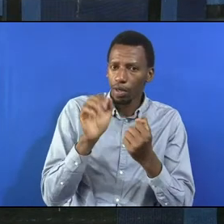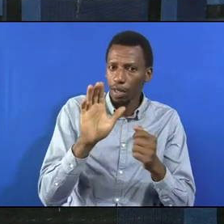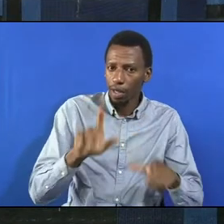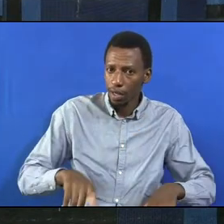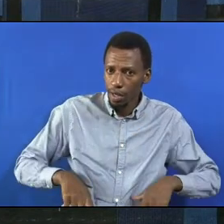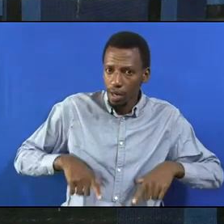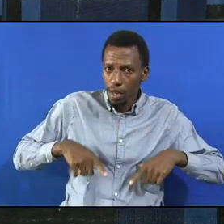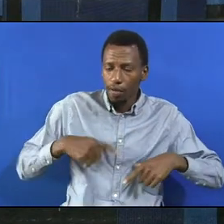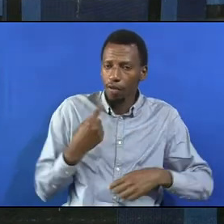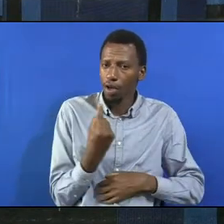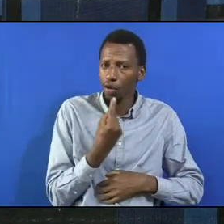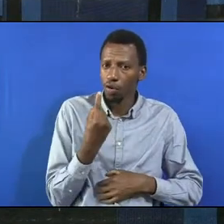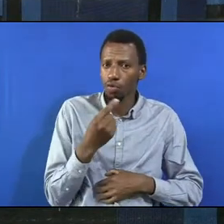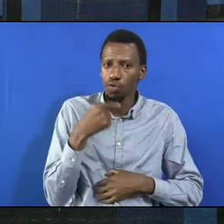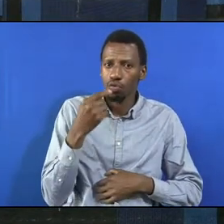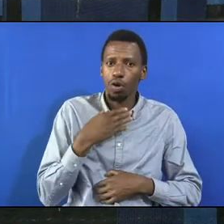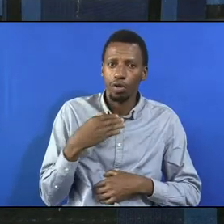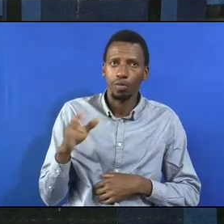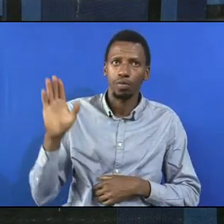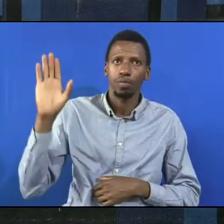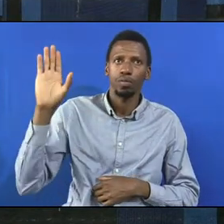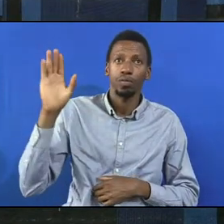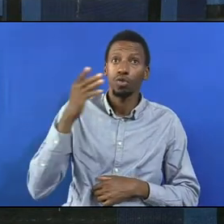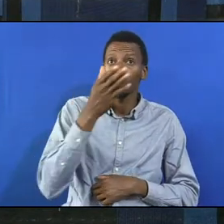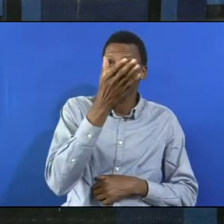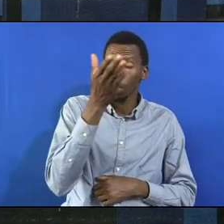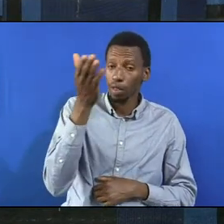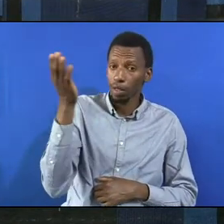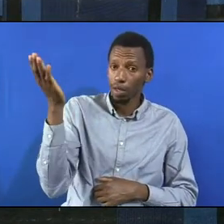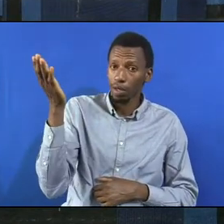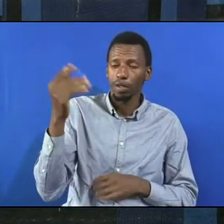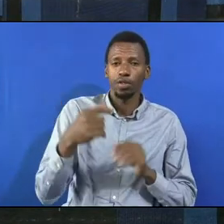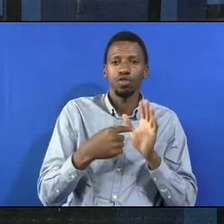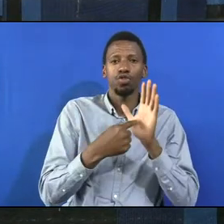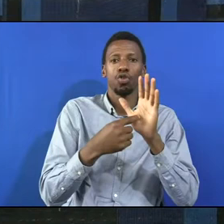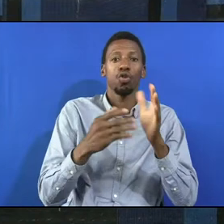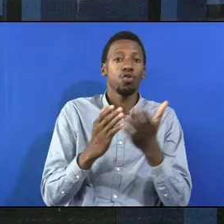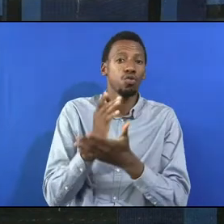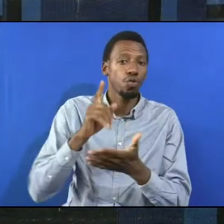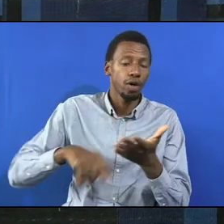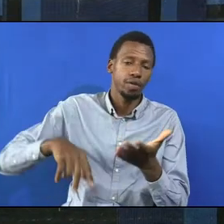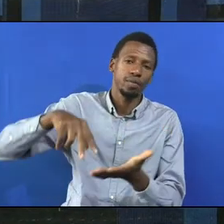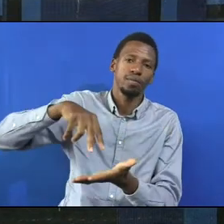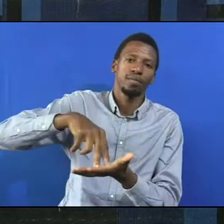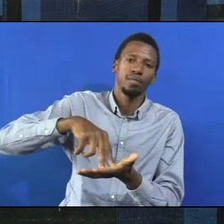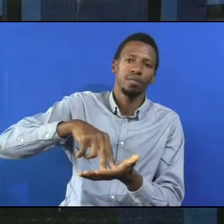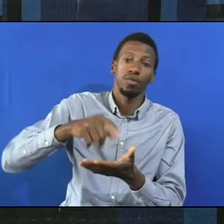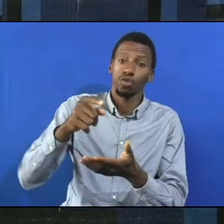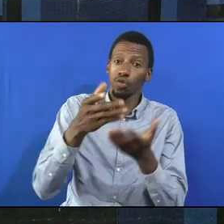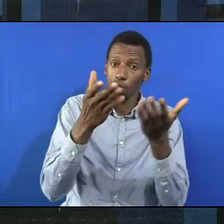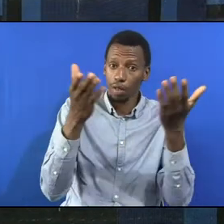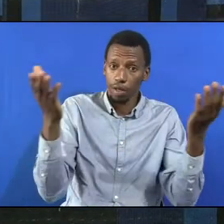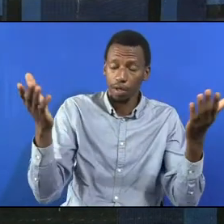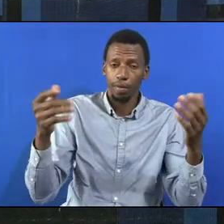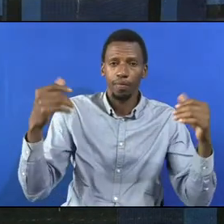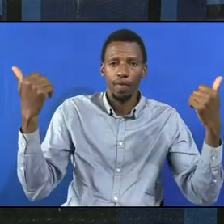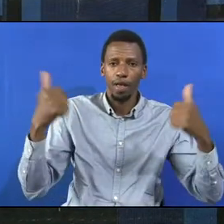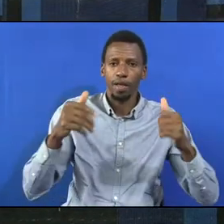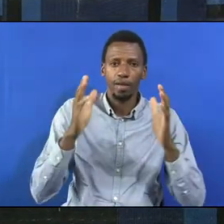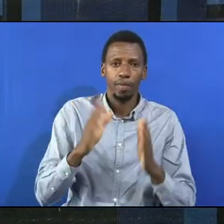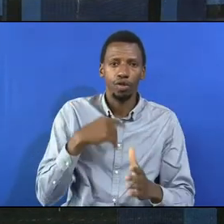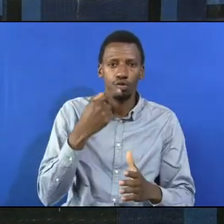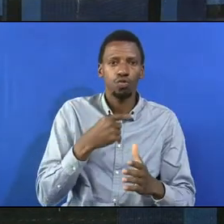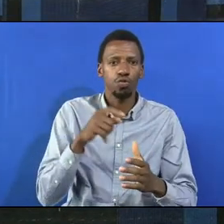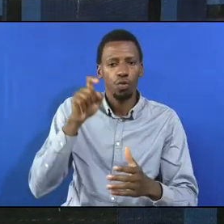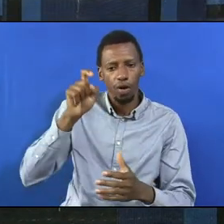a single life? Are you there? You show by standing. Are you there? Anyone who needs